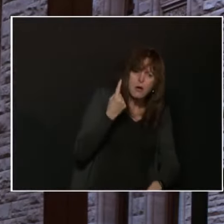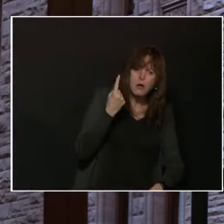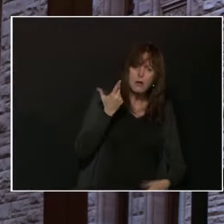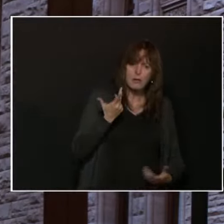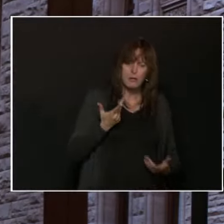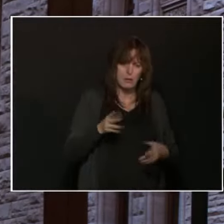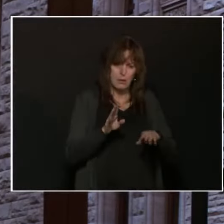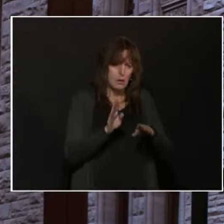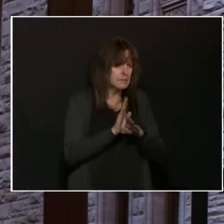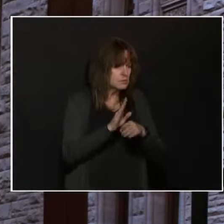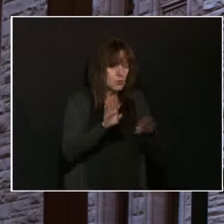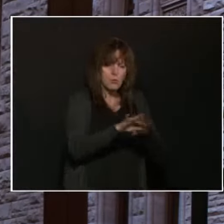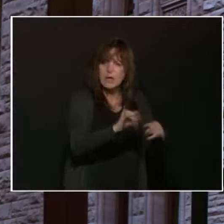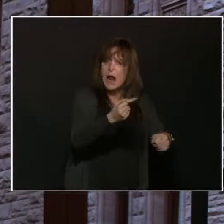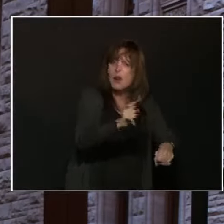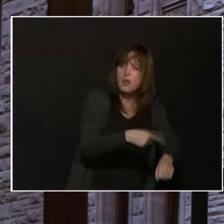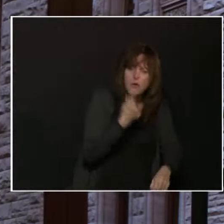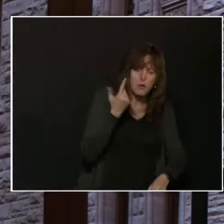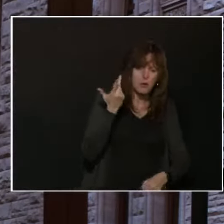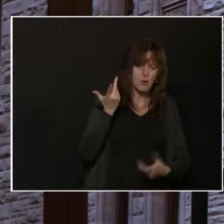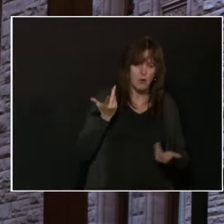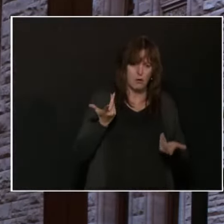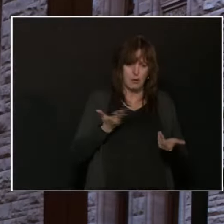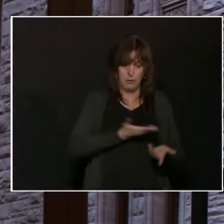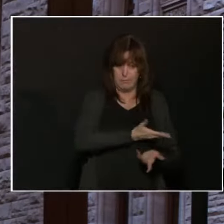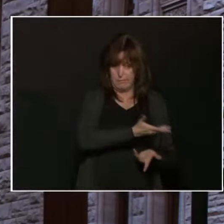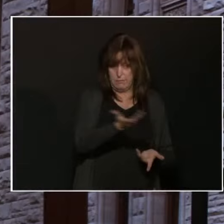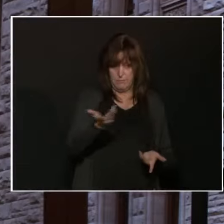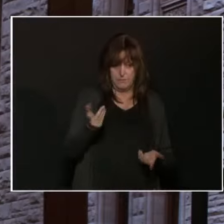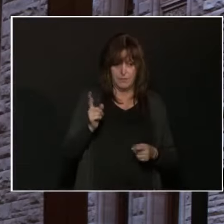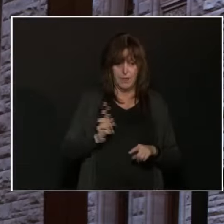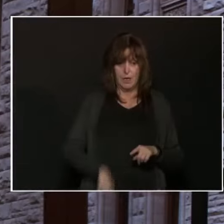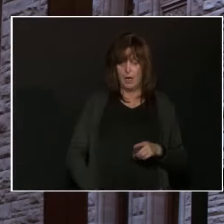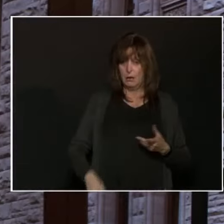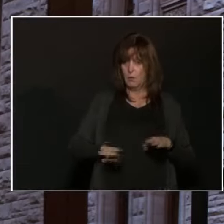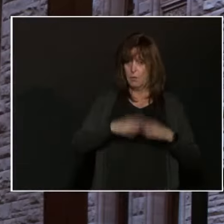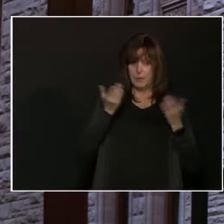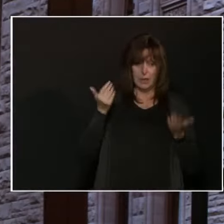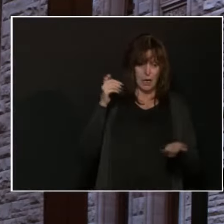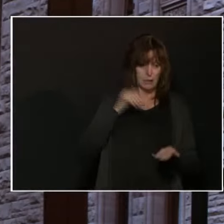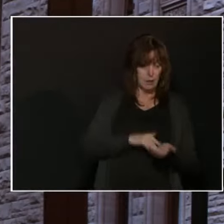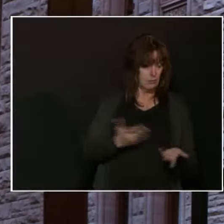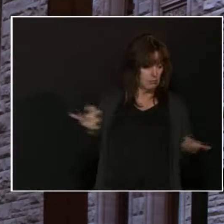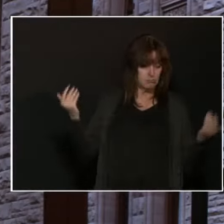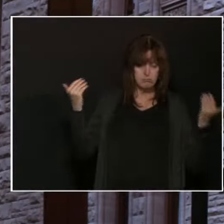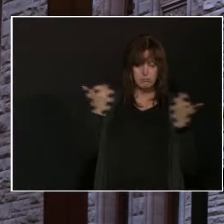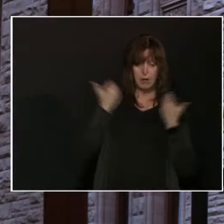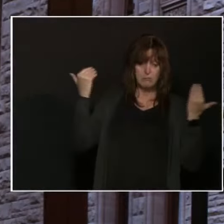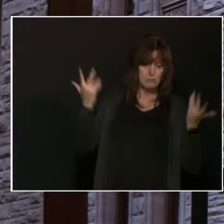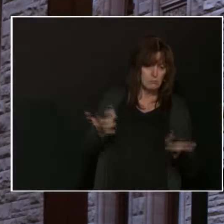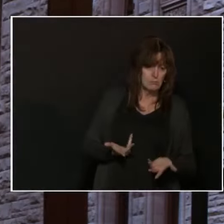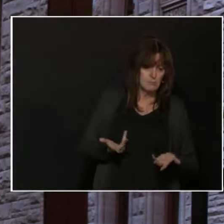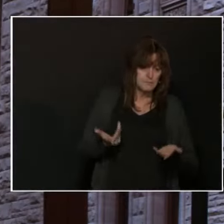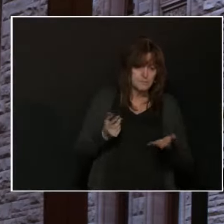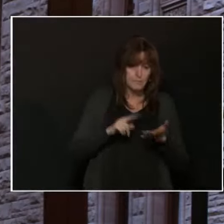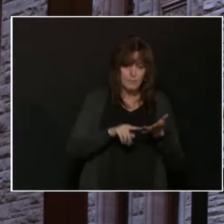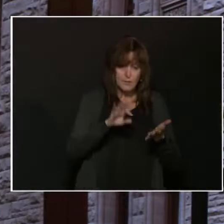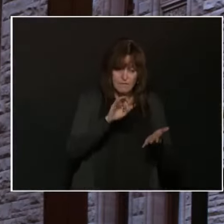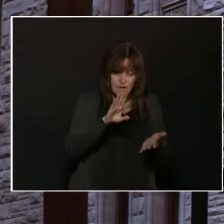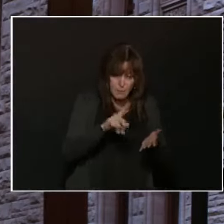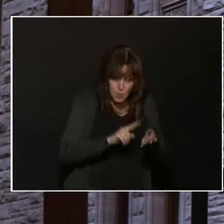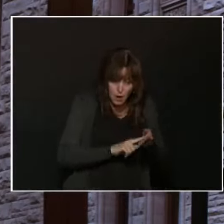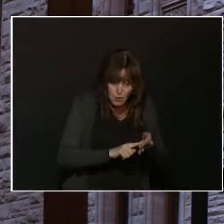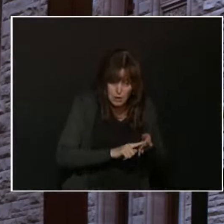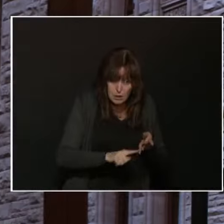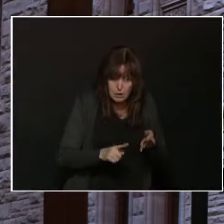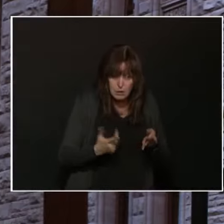at some point, they're not going to be able to reopen up. So can you give us a sense here, by the end of February, are we going to see